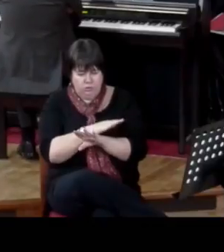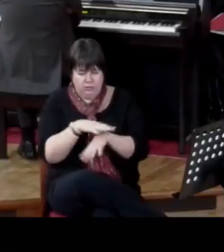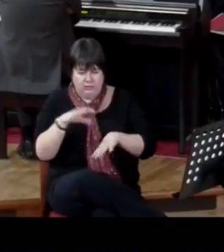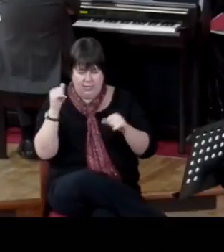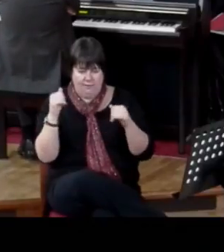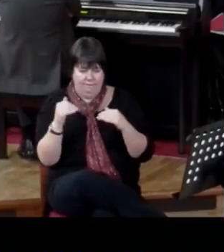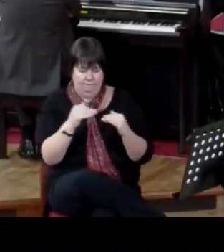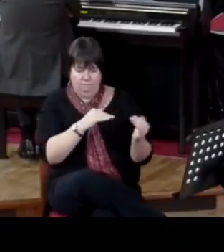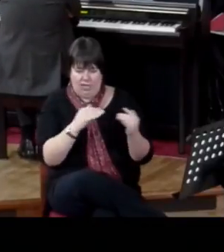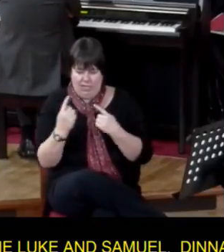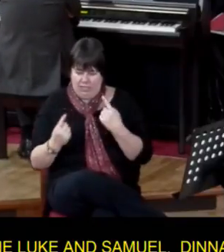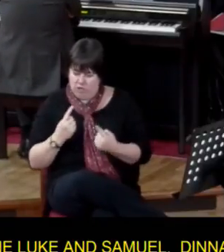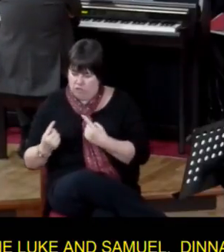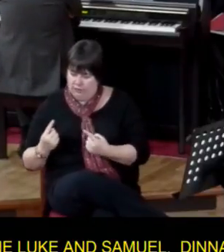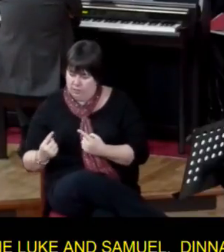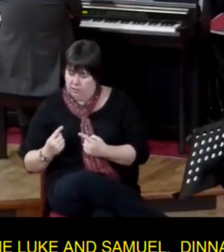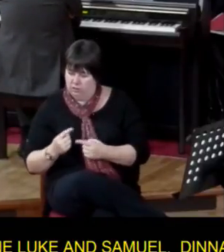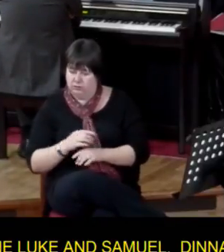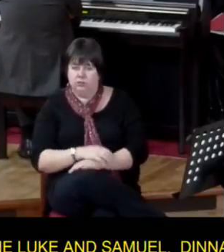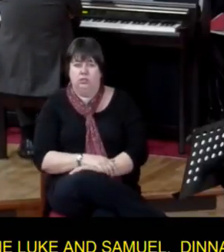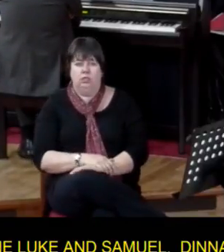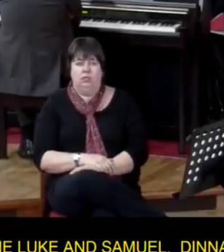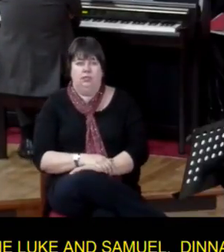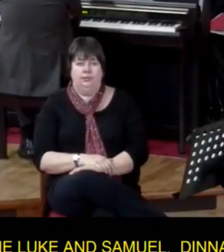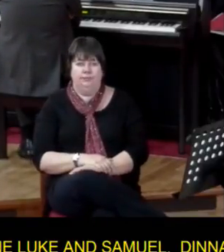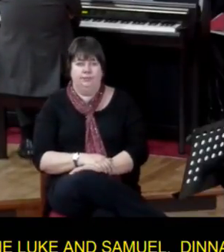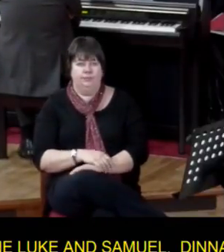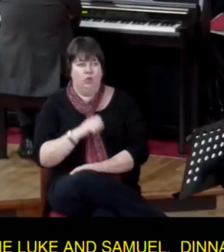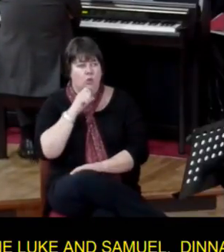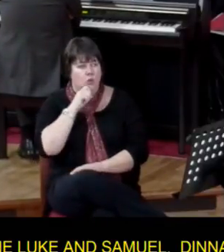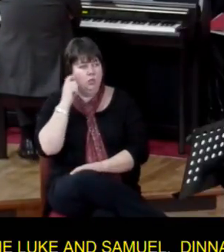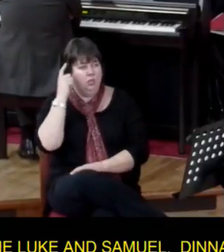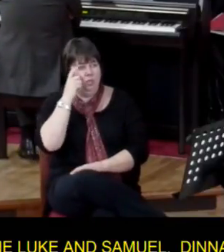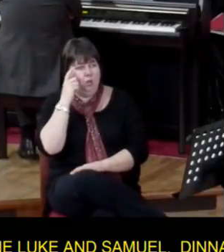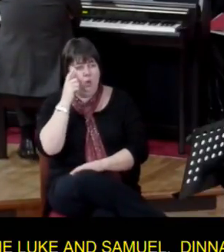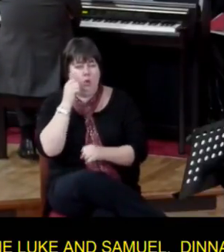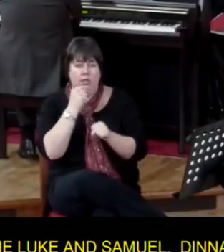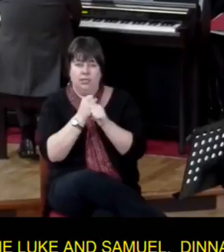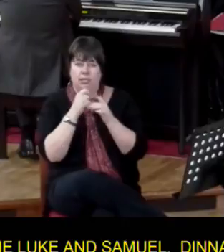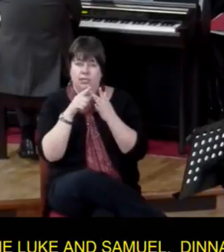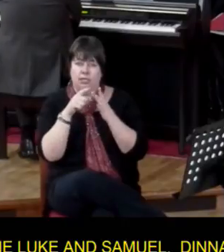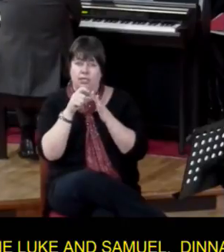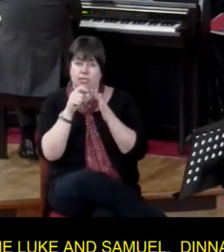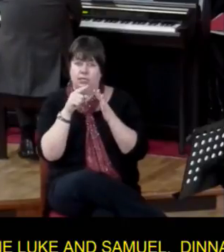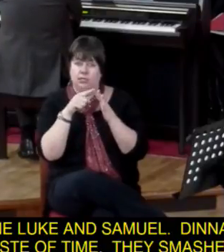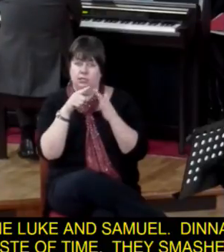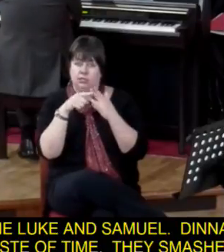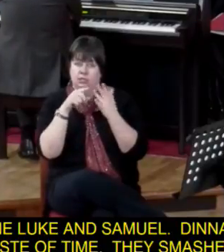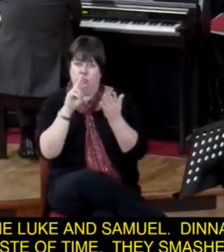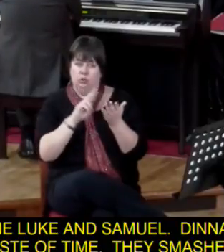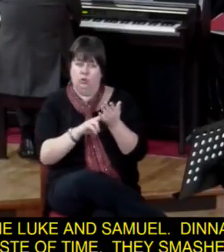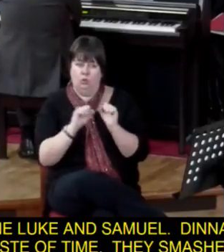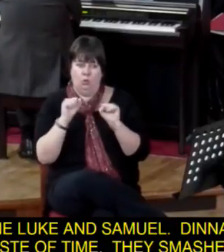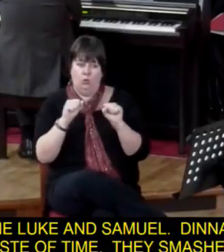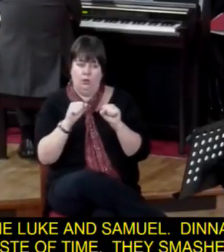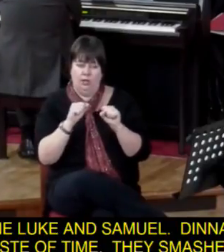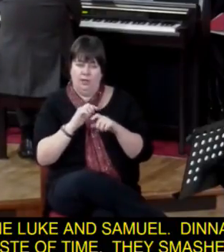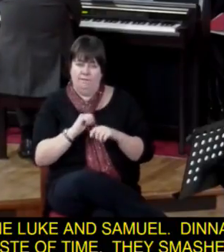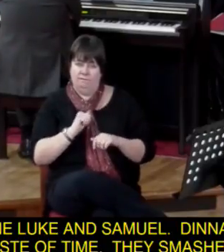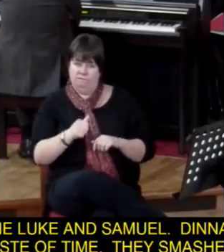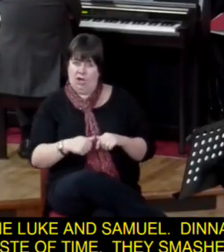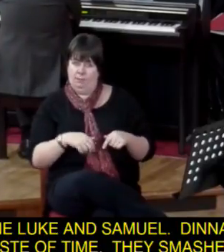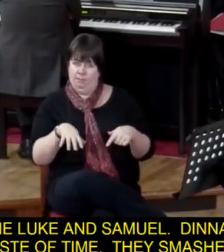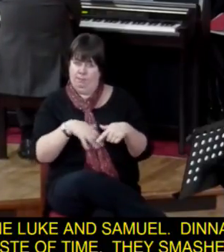the battle. Now, who would have thought that somebody like Gideon, who came from a farming background, not very strong